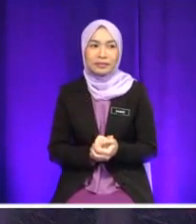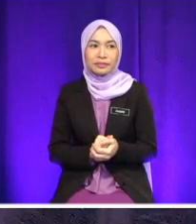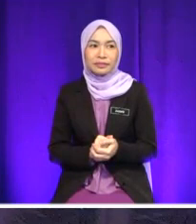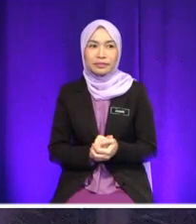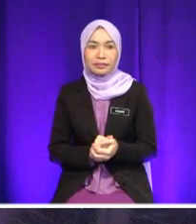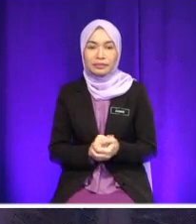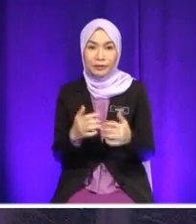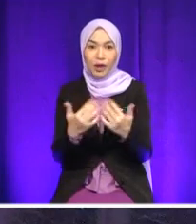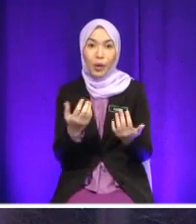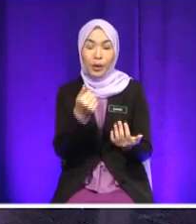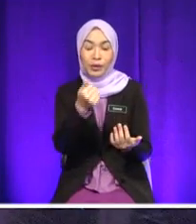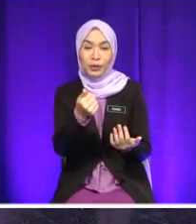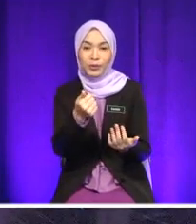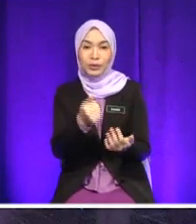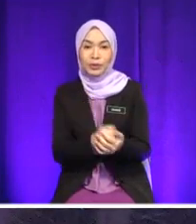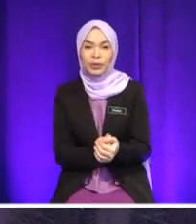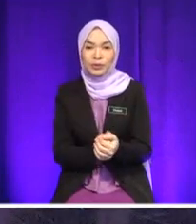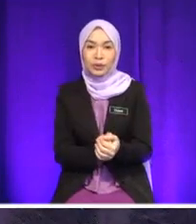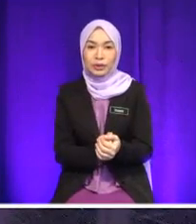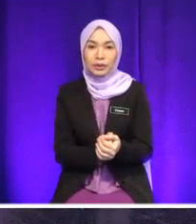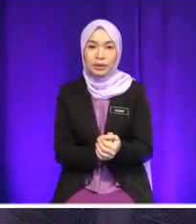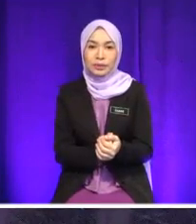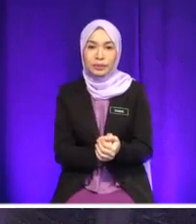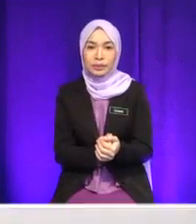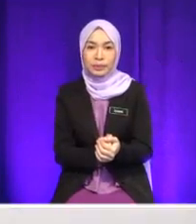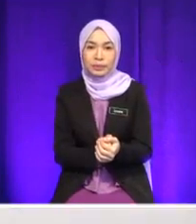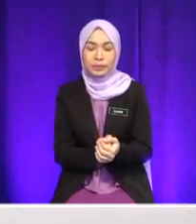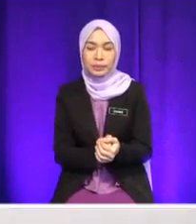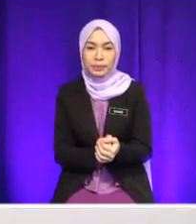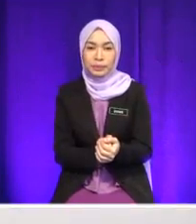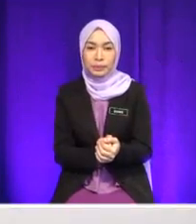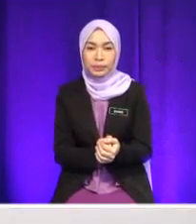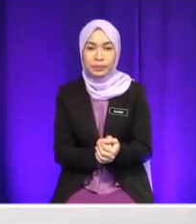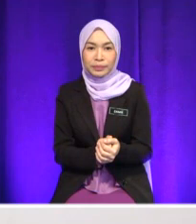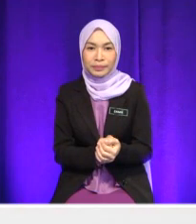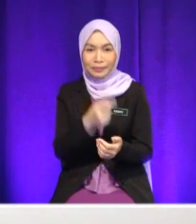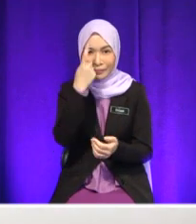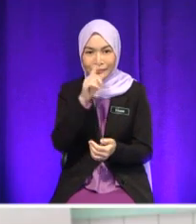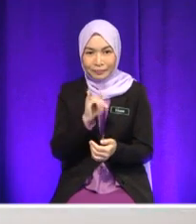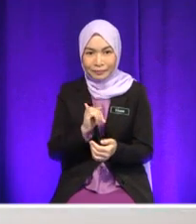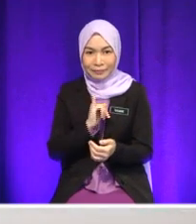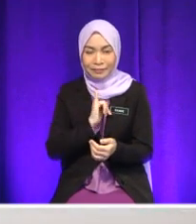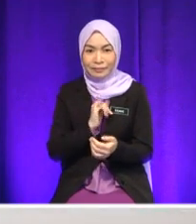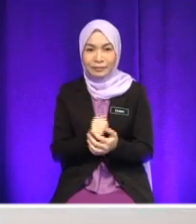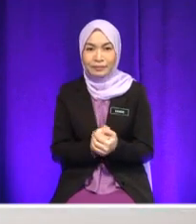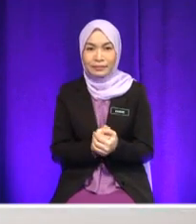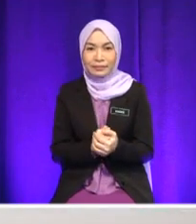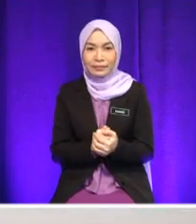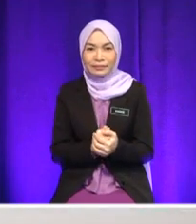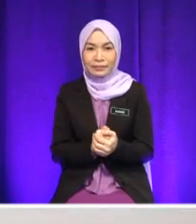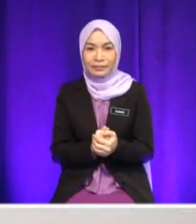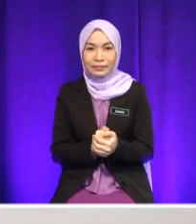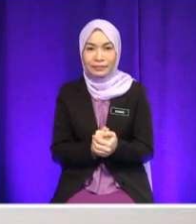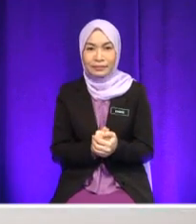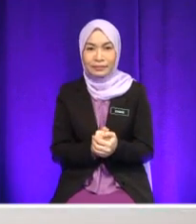Okay, Eugene, yeah. Eugene, what is your point of view? For me, I would rather pay for the website and social